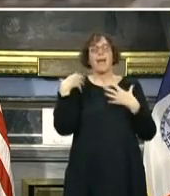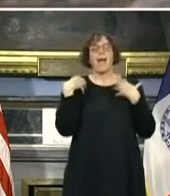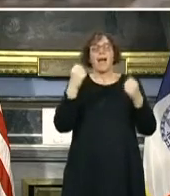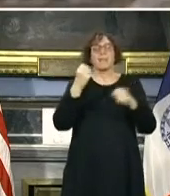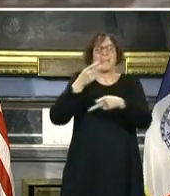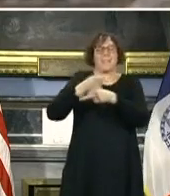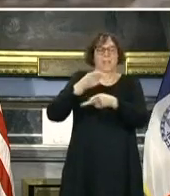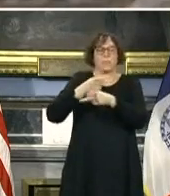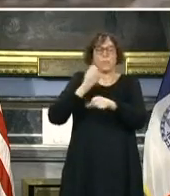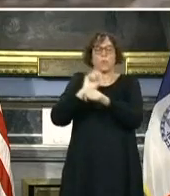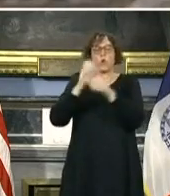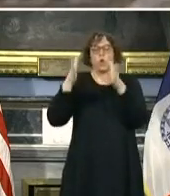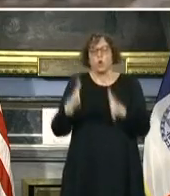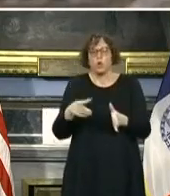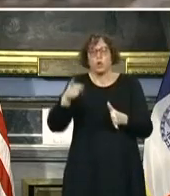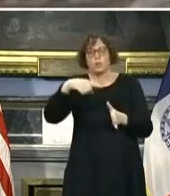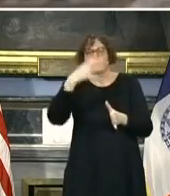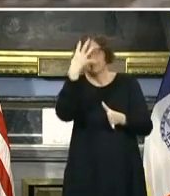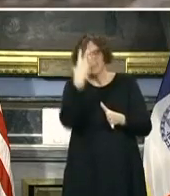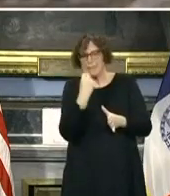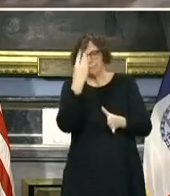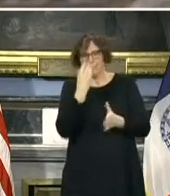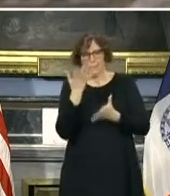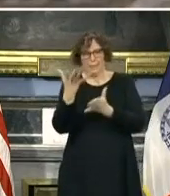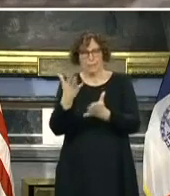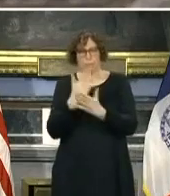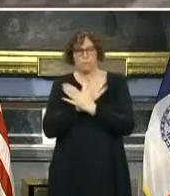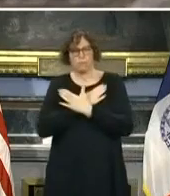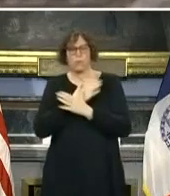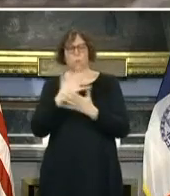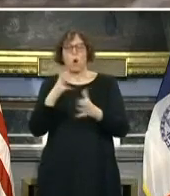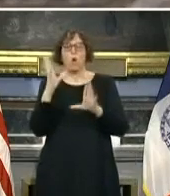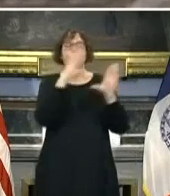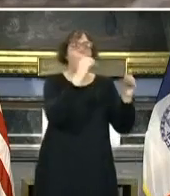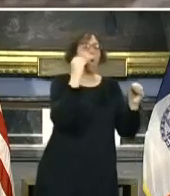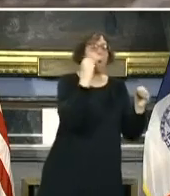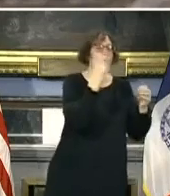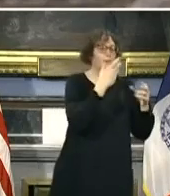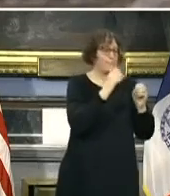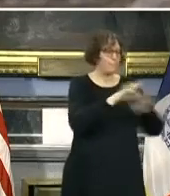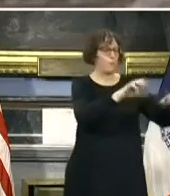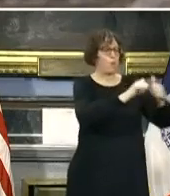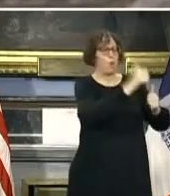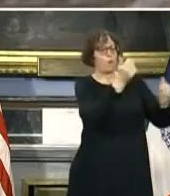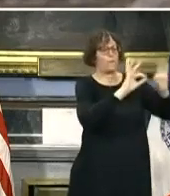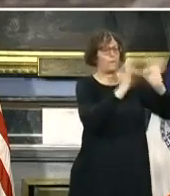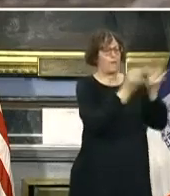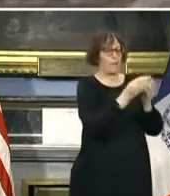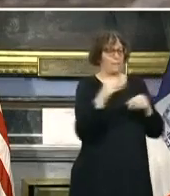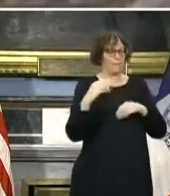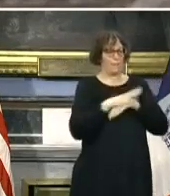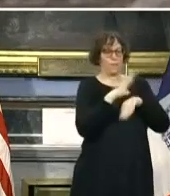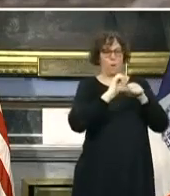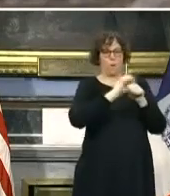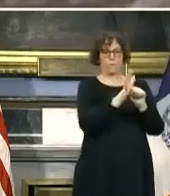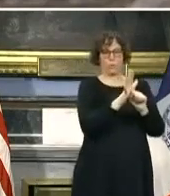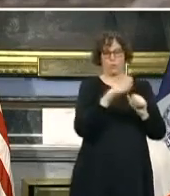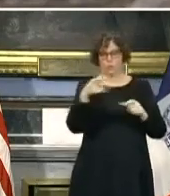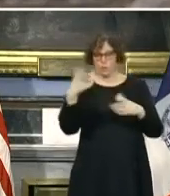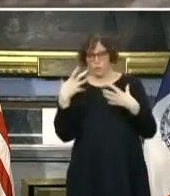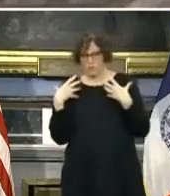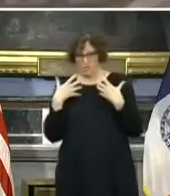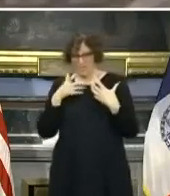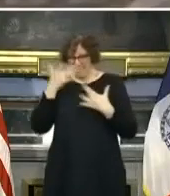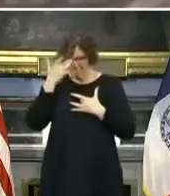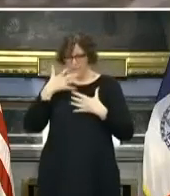be careful for their families. We've got a lot of hotels up and running for people who need isolation. We're just going to keep growing that. It's going to be,